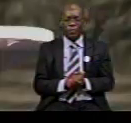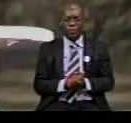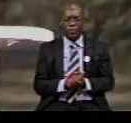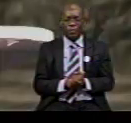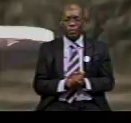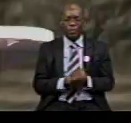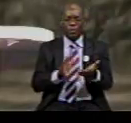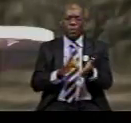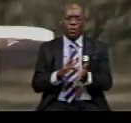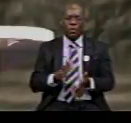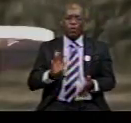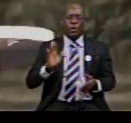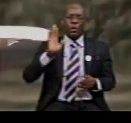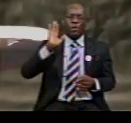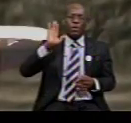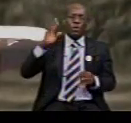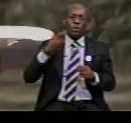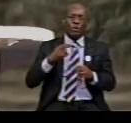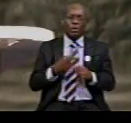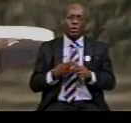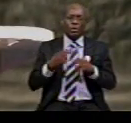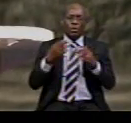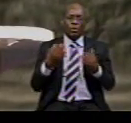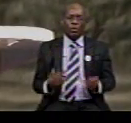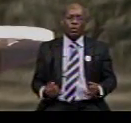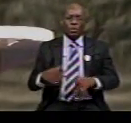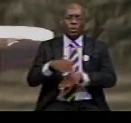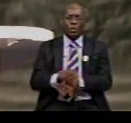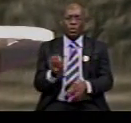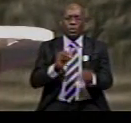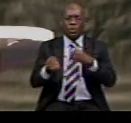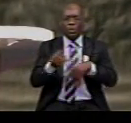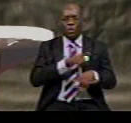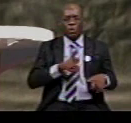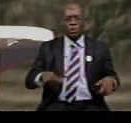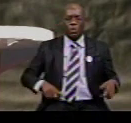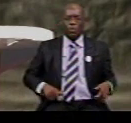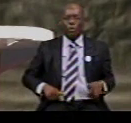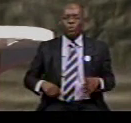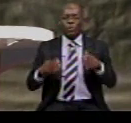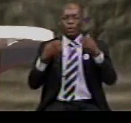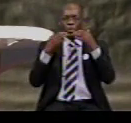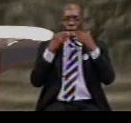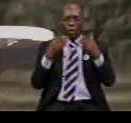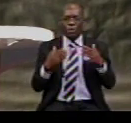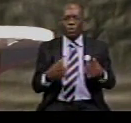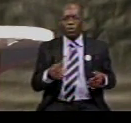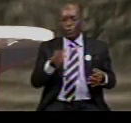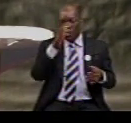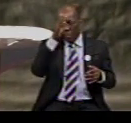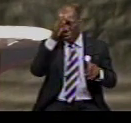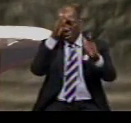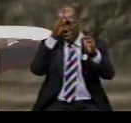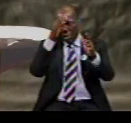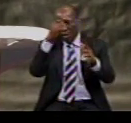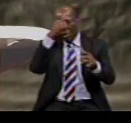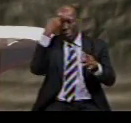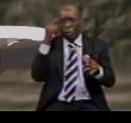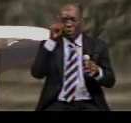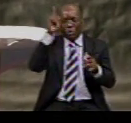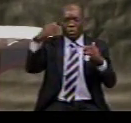Glorify your name tonight, O Lord. Thank you, Father, because you have answered. In